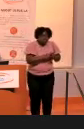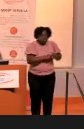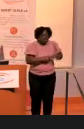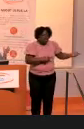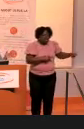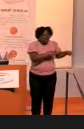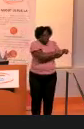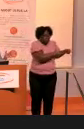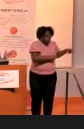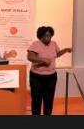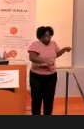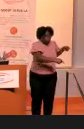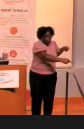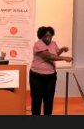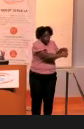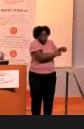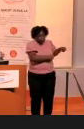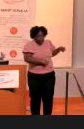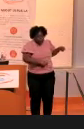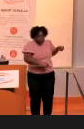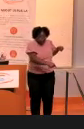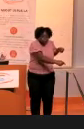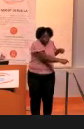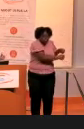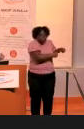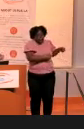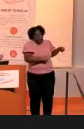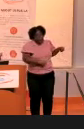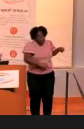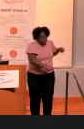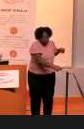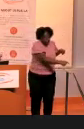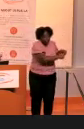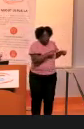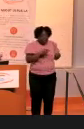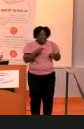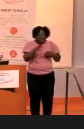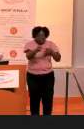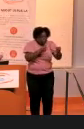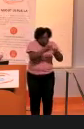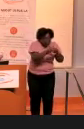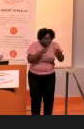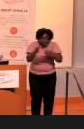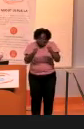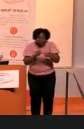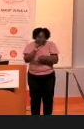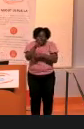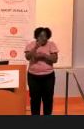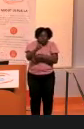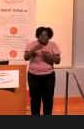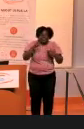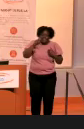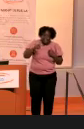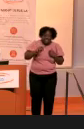dialysis across the United States. And they pulled out people with lupus who were needing to start